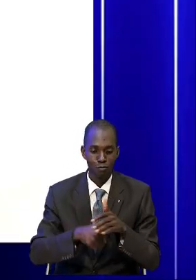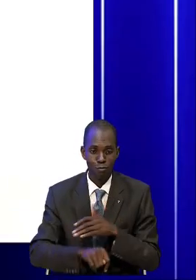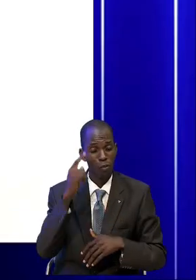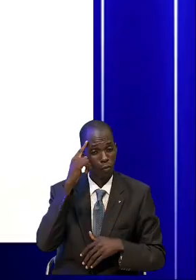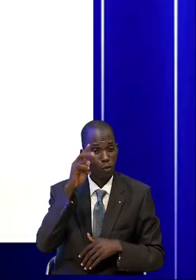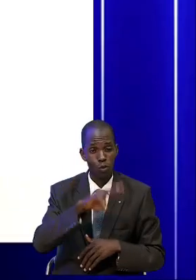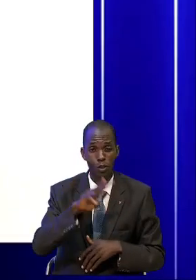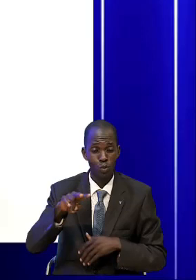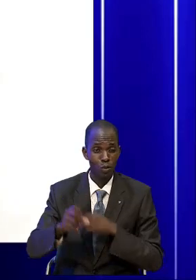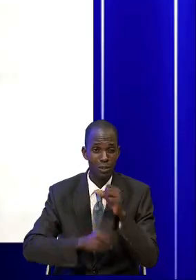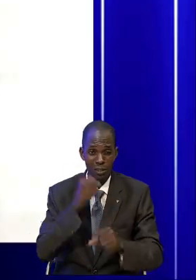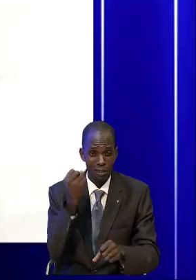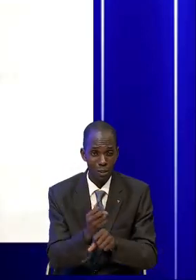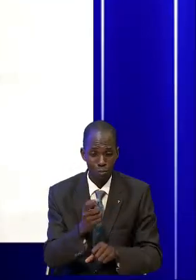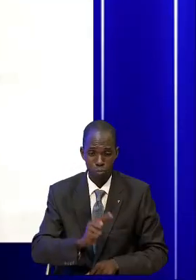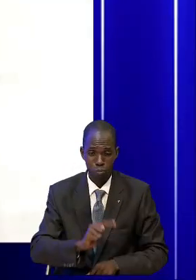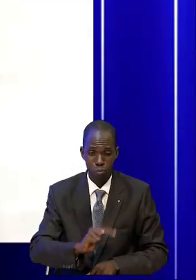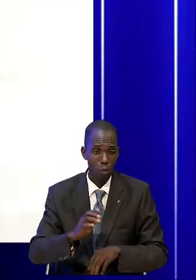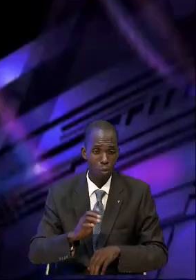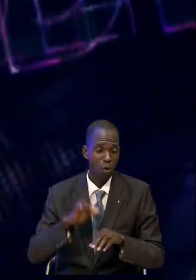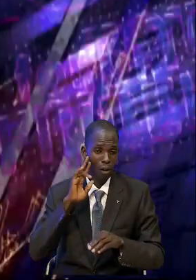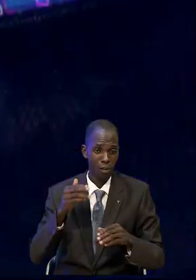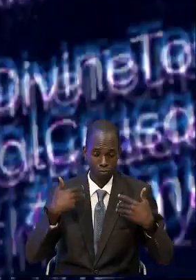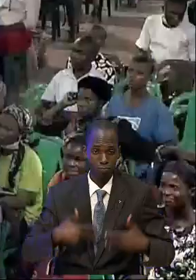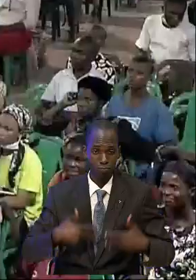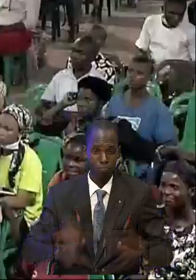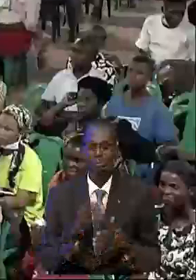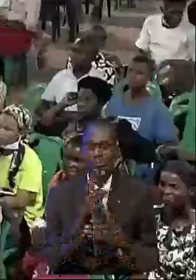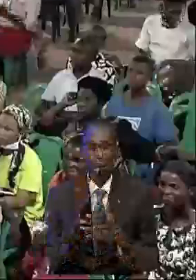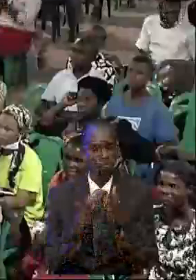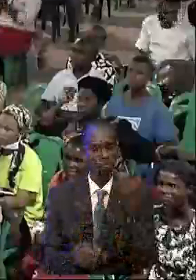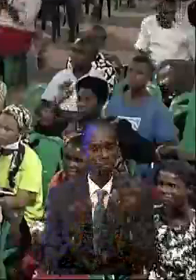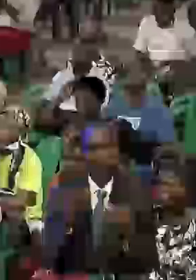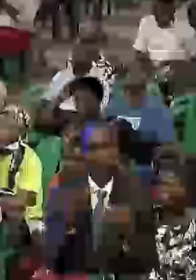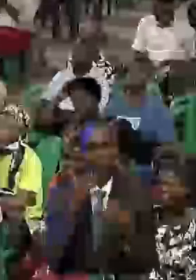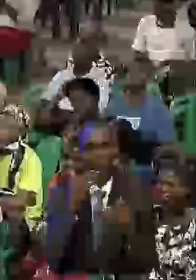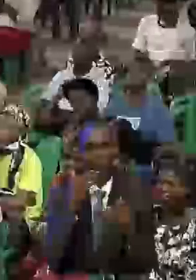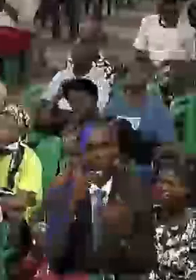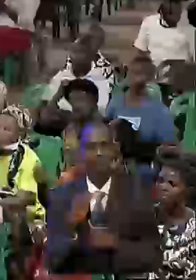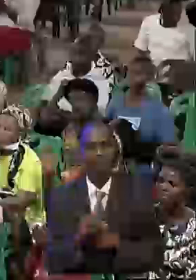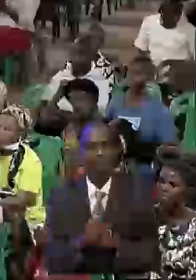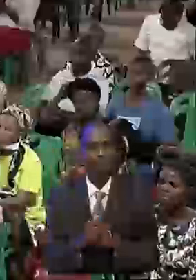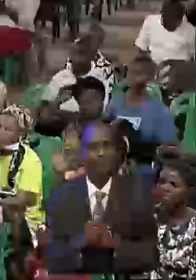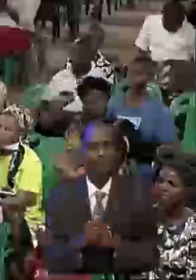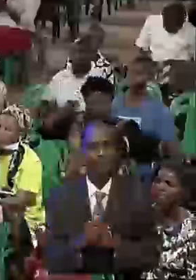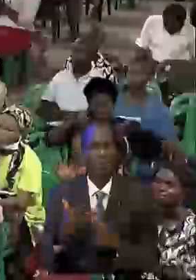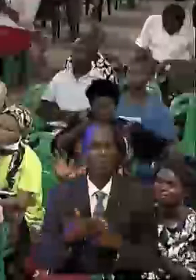that bedwetting, 22 years gone. Praise the Lord. The next one.